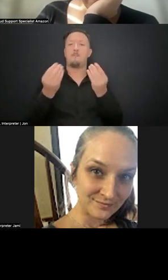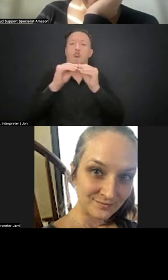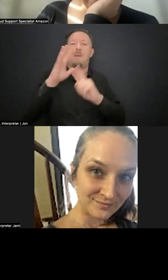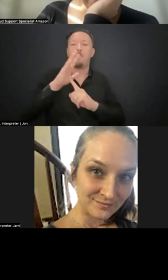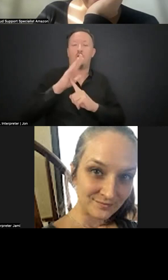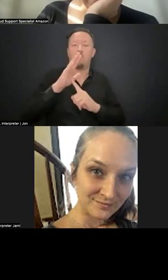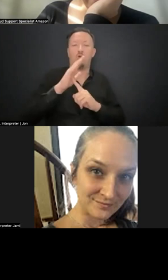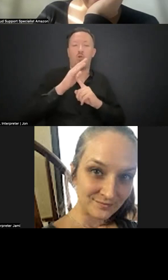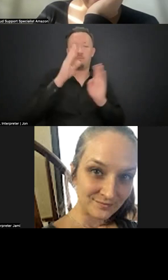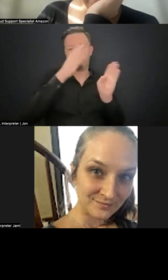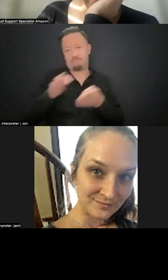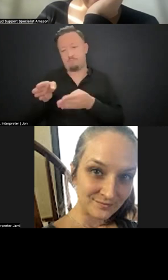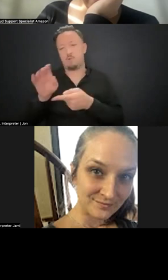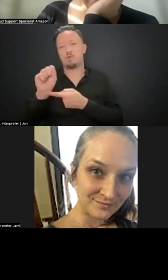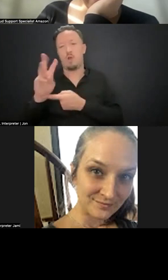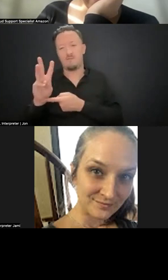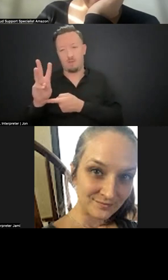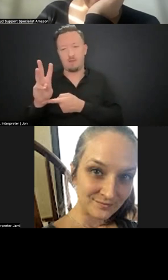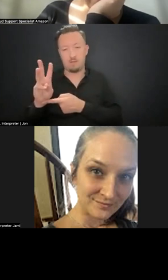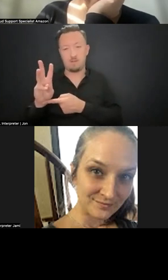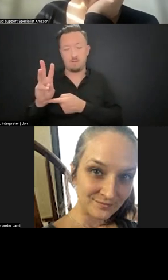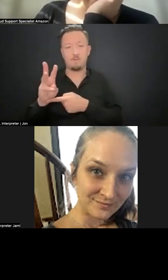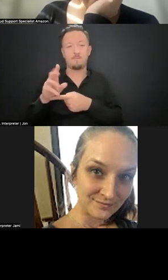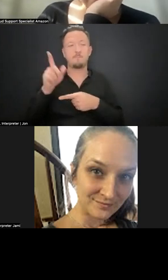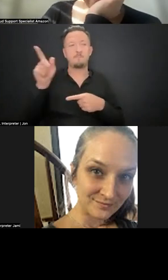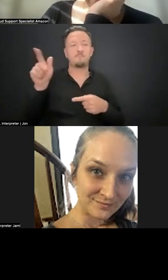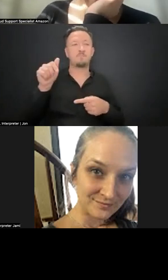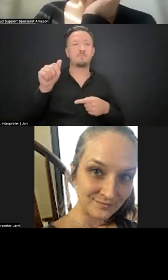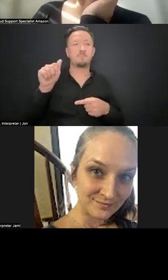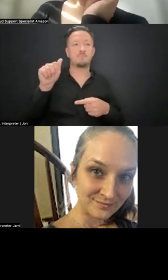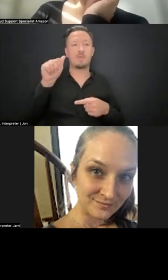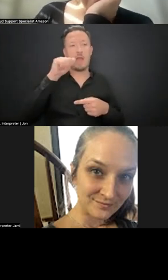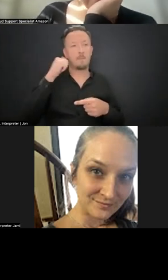And there was Amazon's